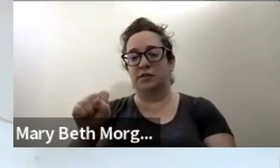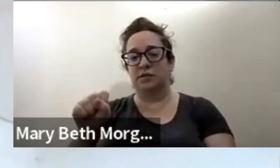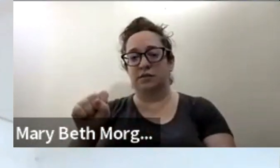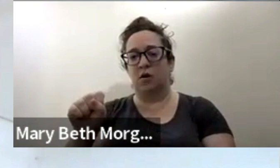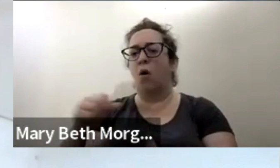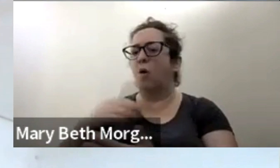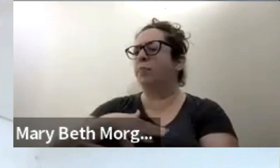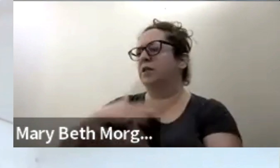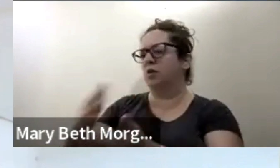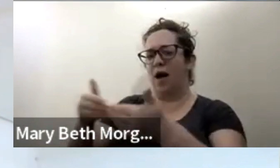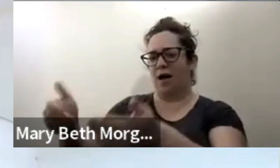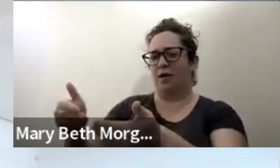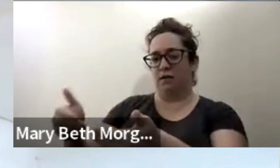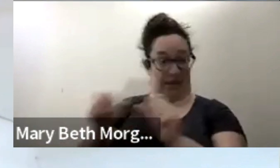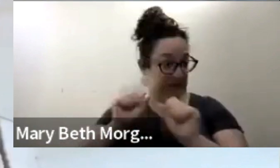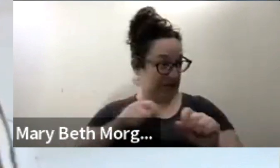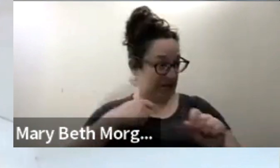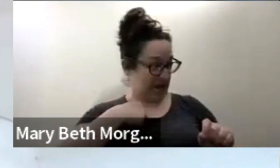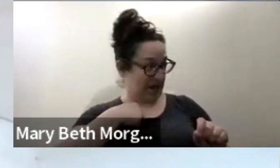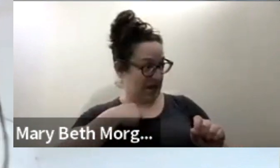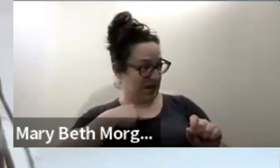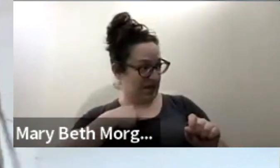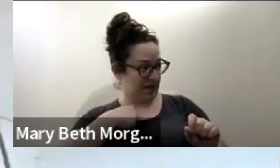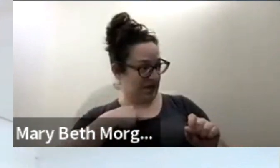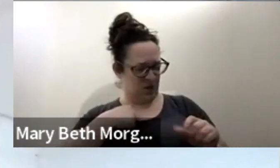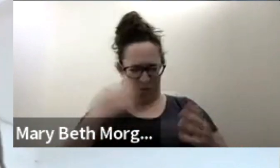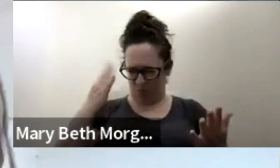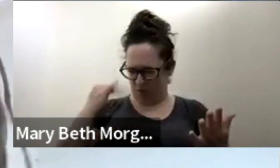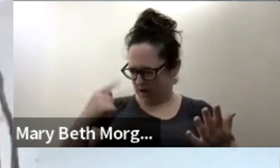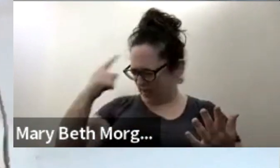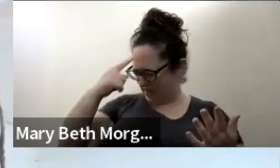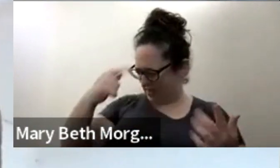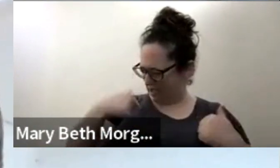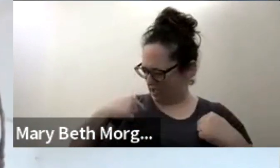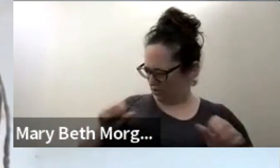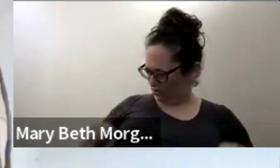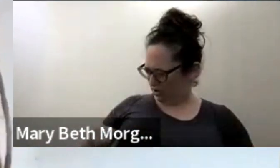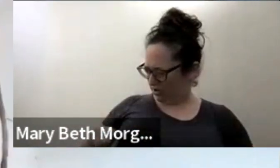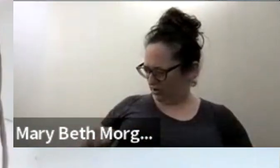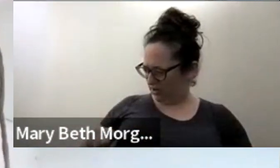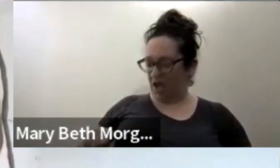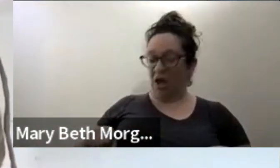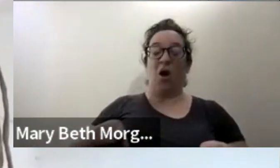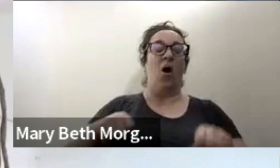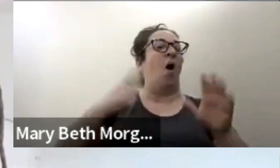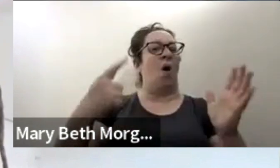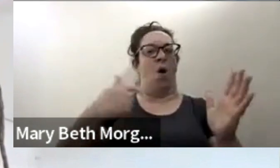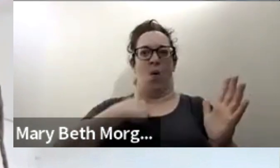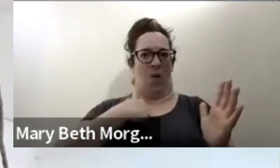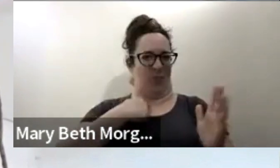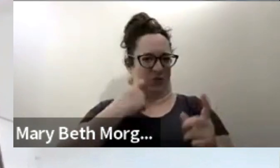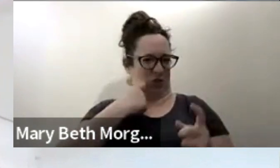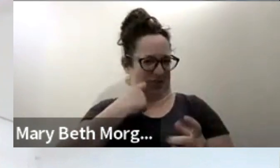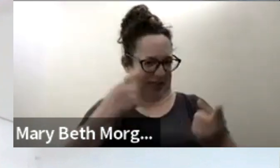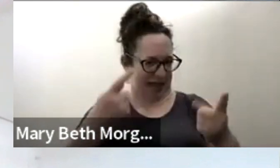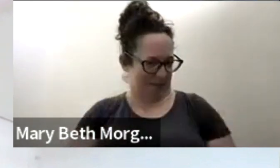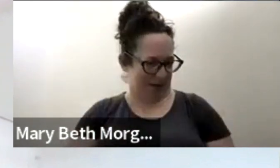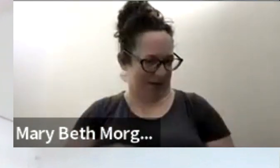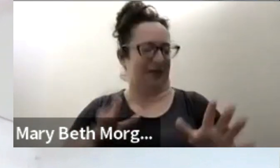do. Can I thought, why didn't I say things like that? So what Gary just said